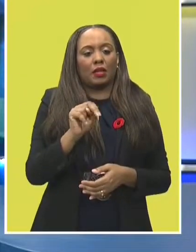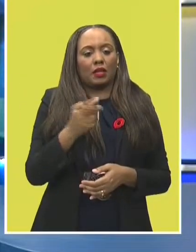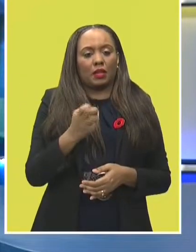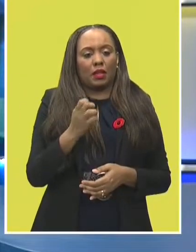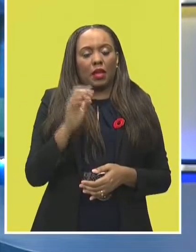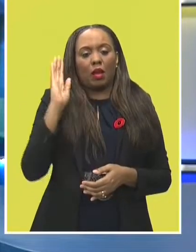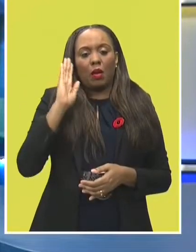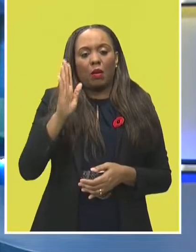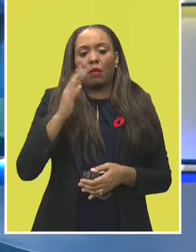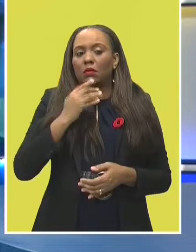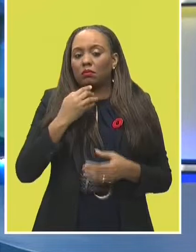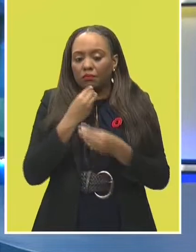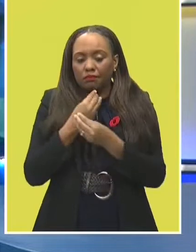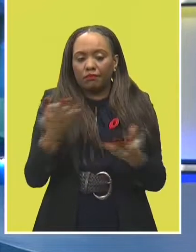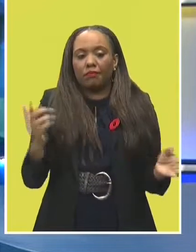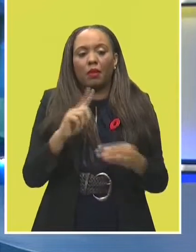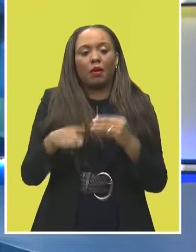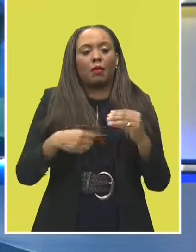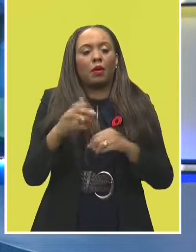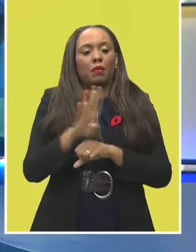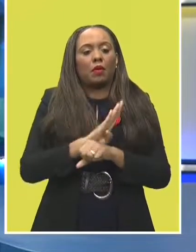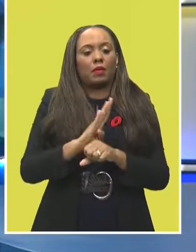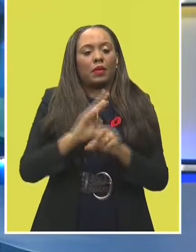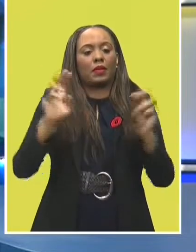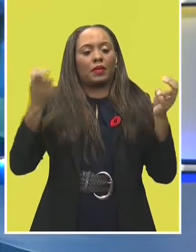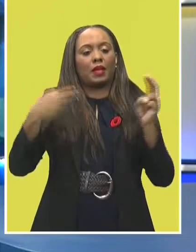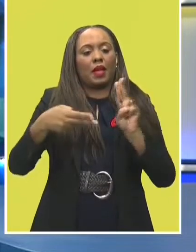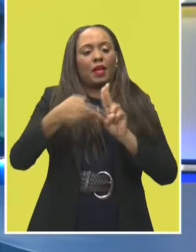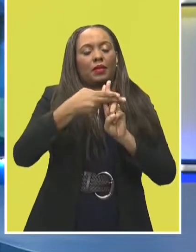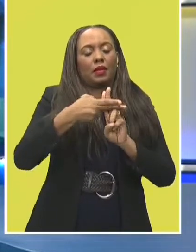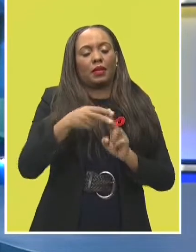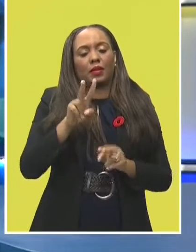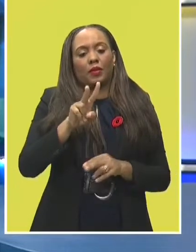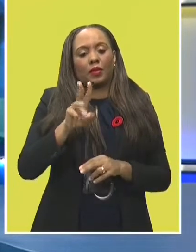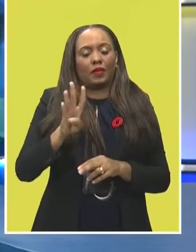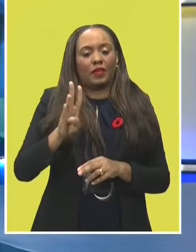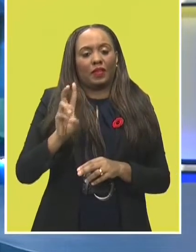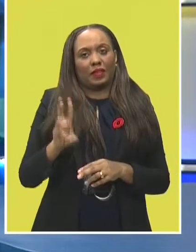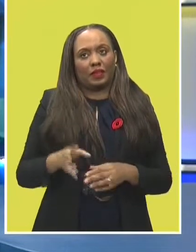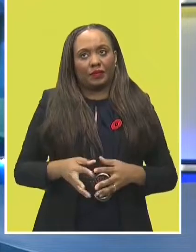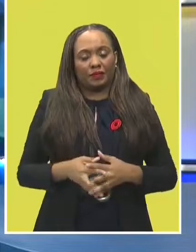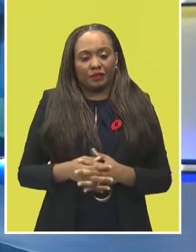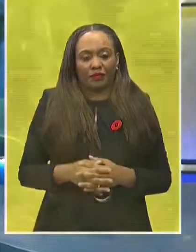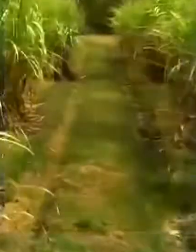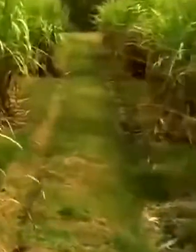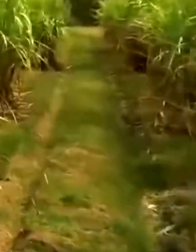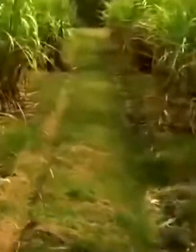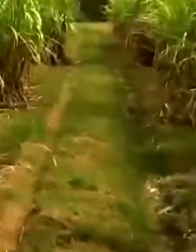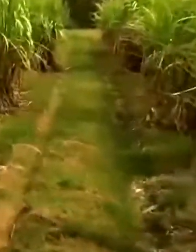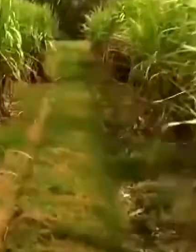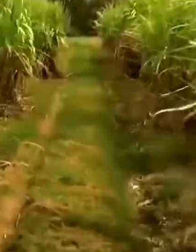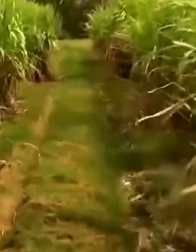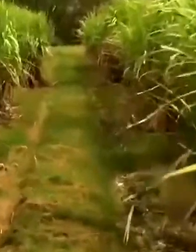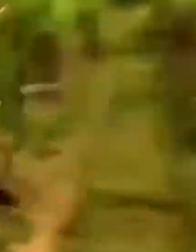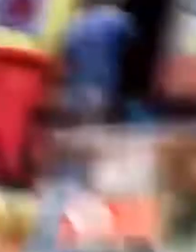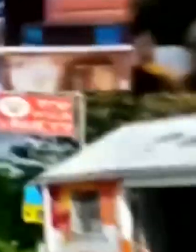bite-sized piece of Barbadiana in our Newsnight series, #246.